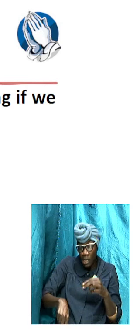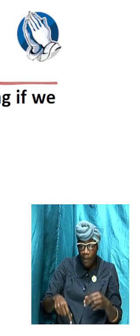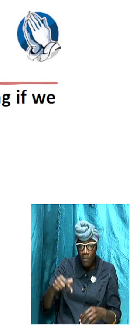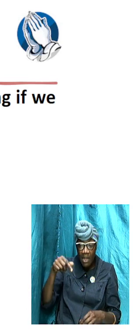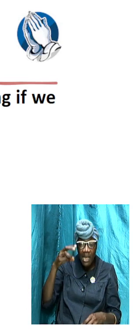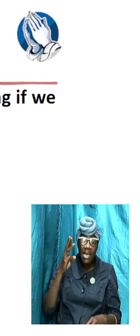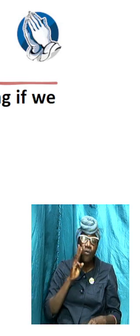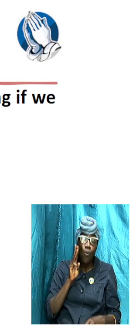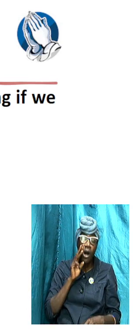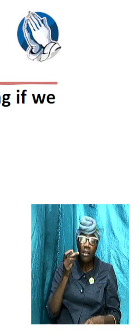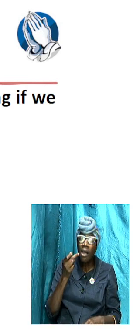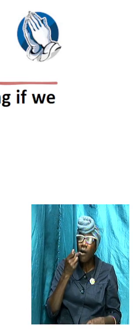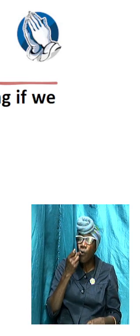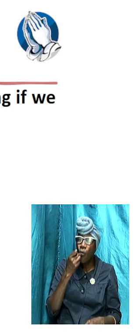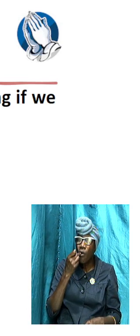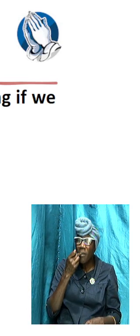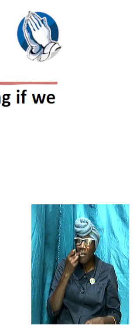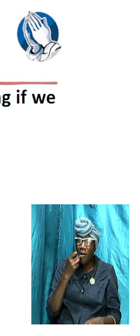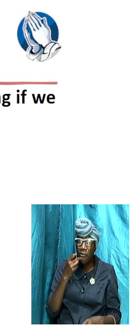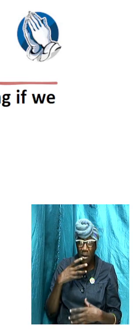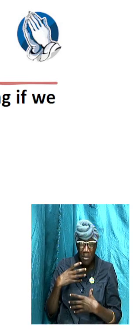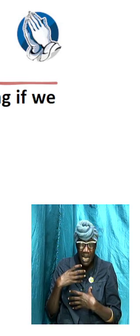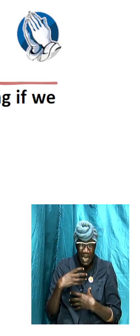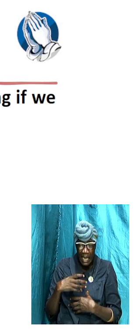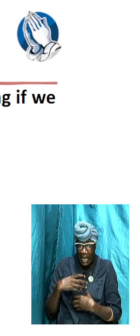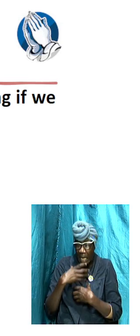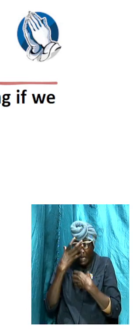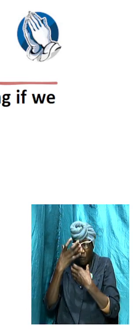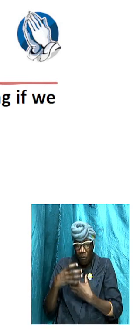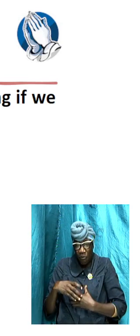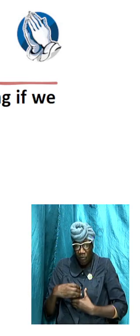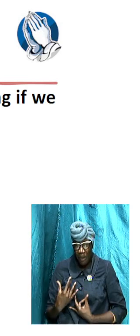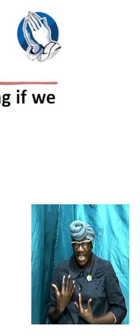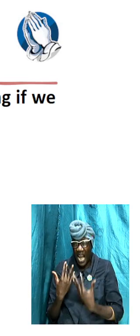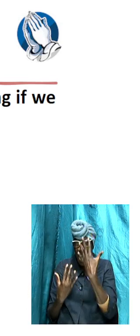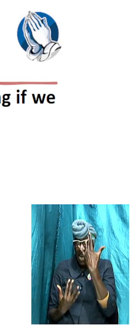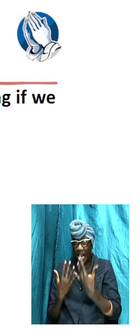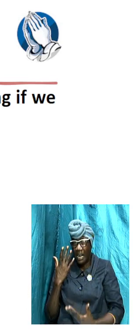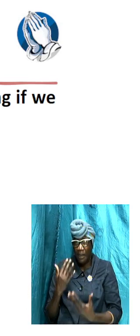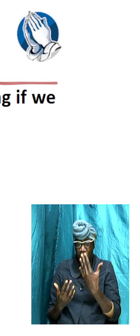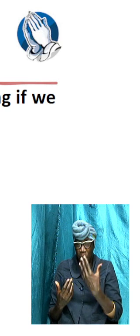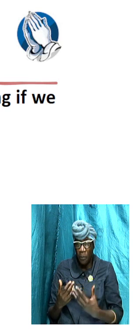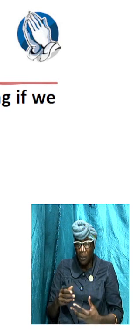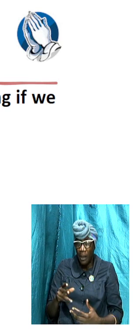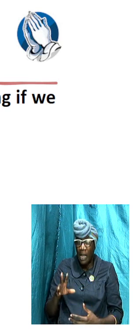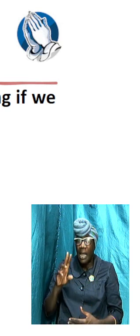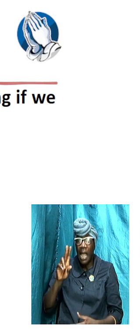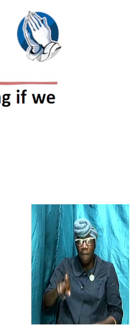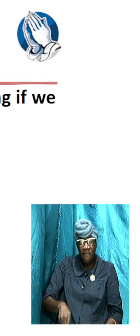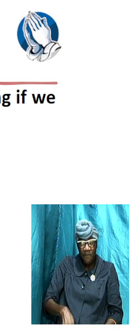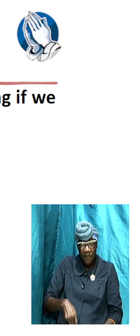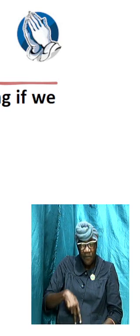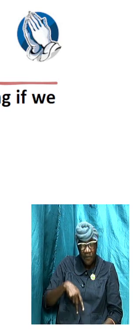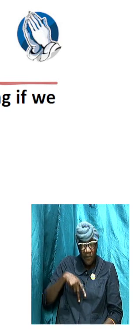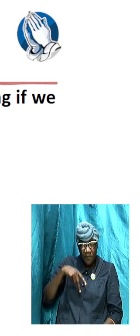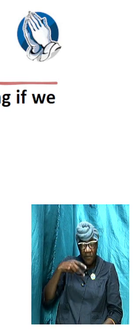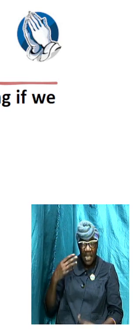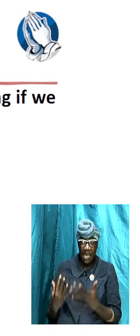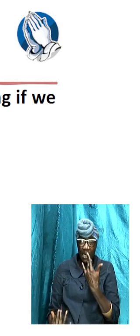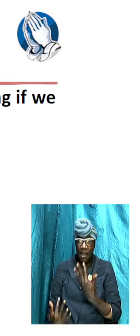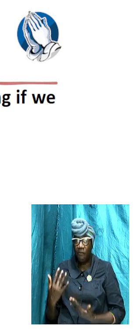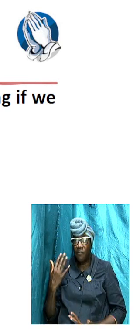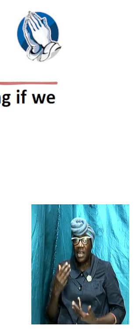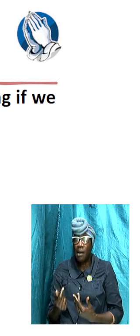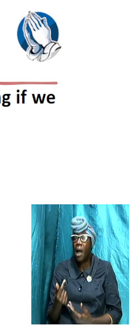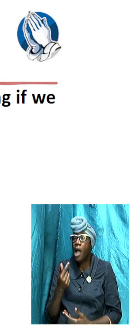tongue, for I am tormented in this flame. In other words, he was able to feel the flame. He was able to feel